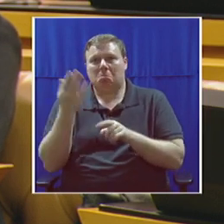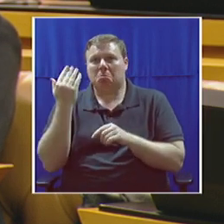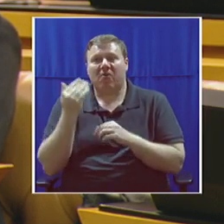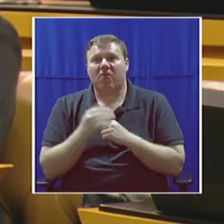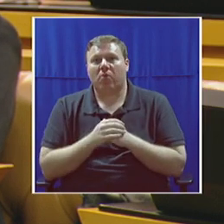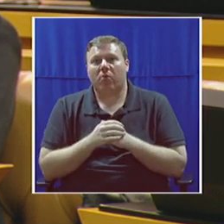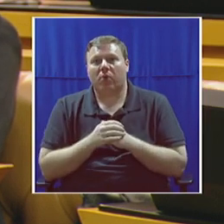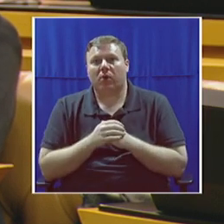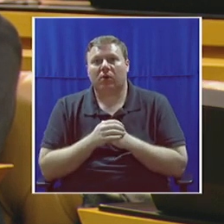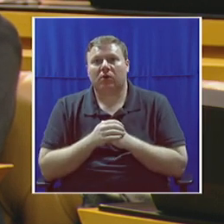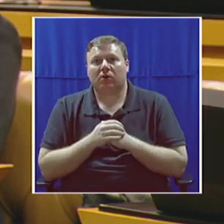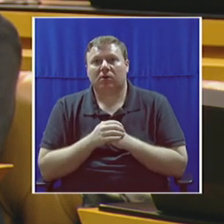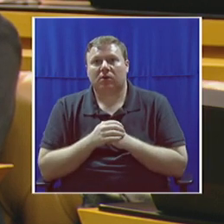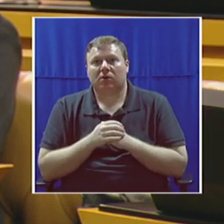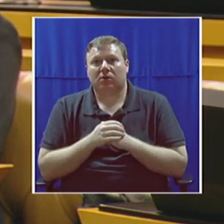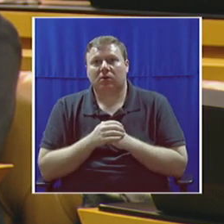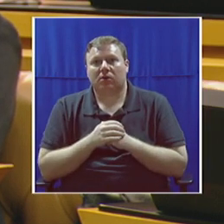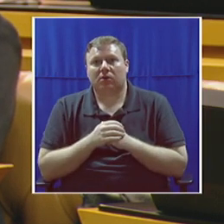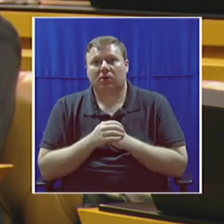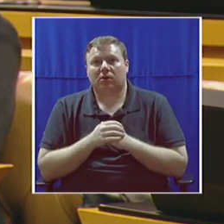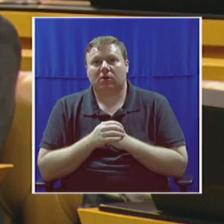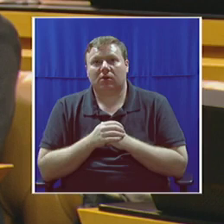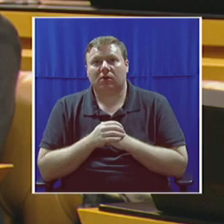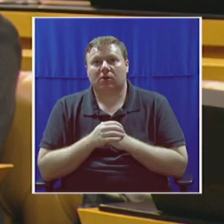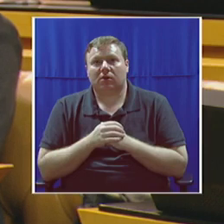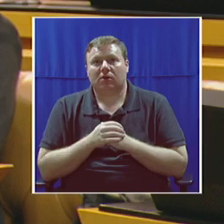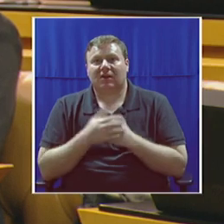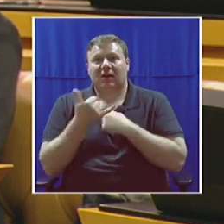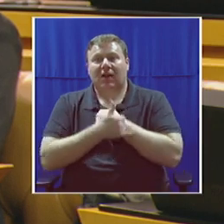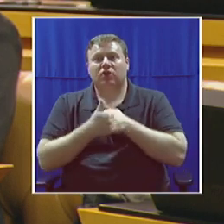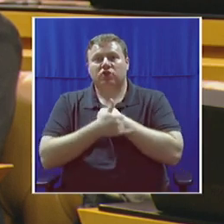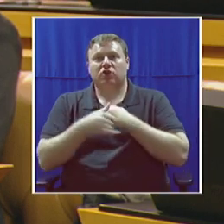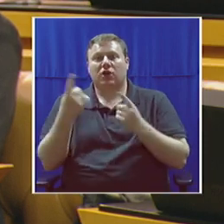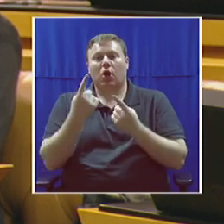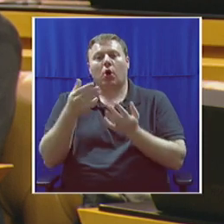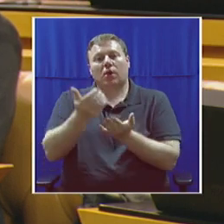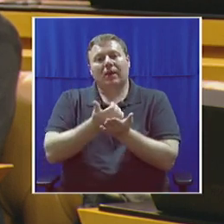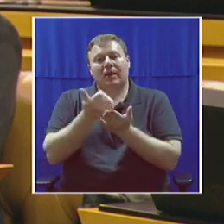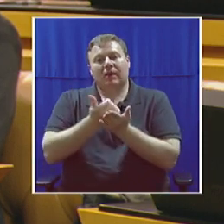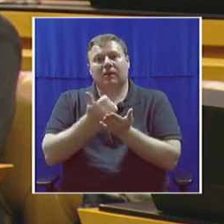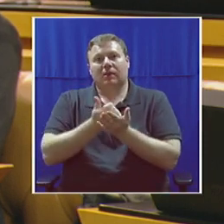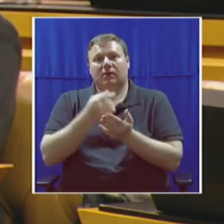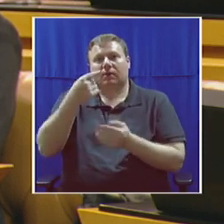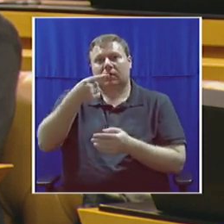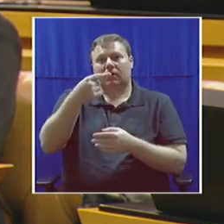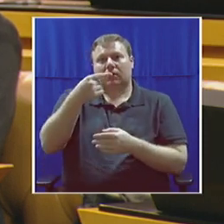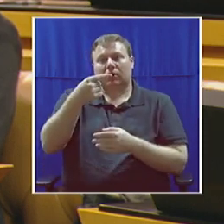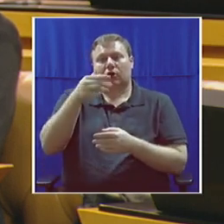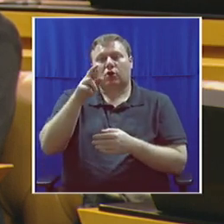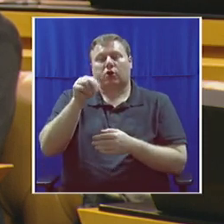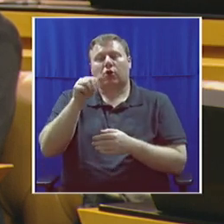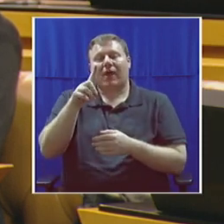uh the country only stockpiles grades from Nigeria